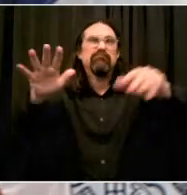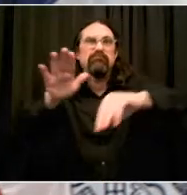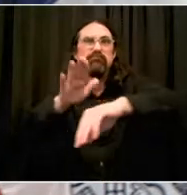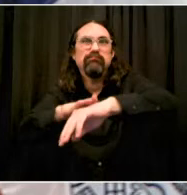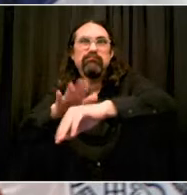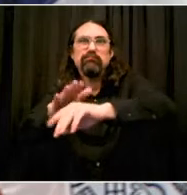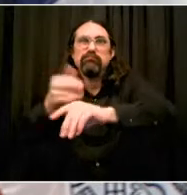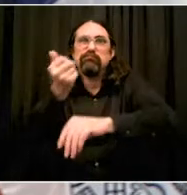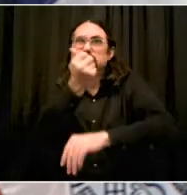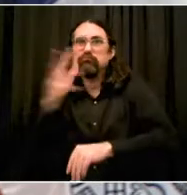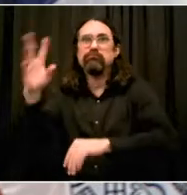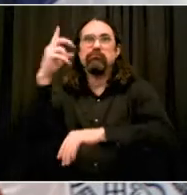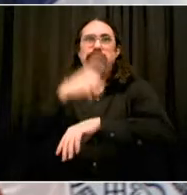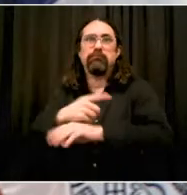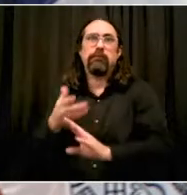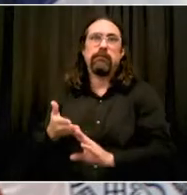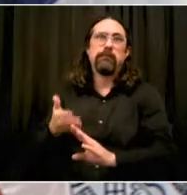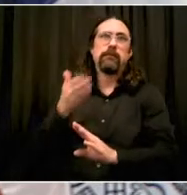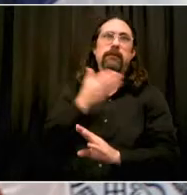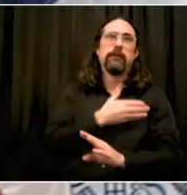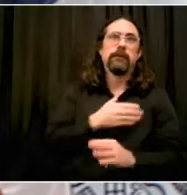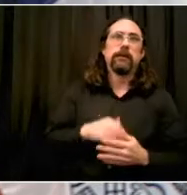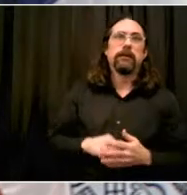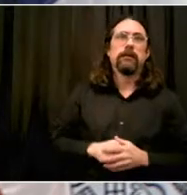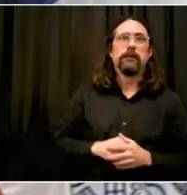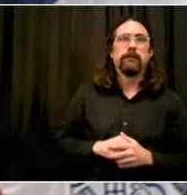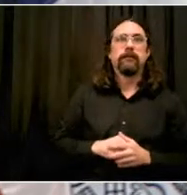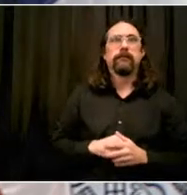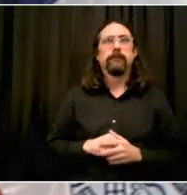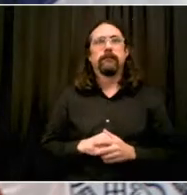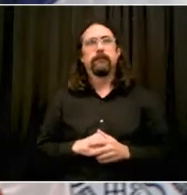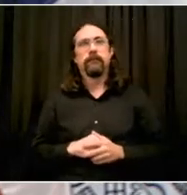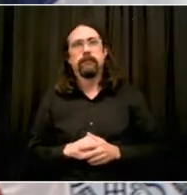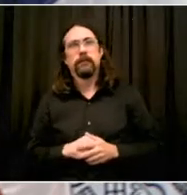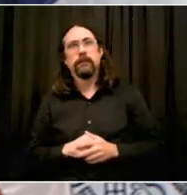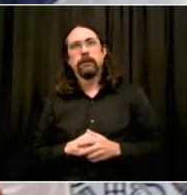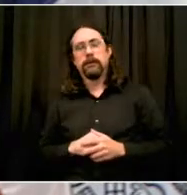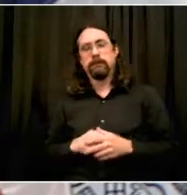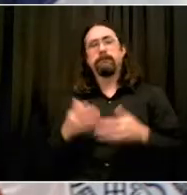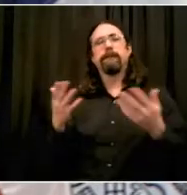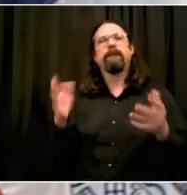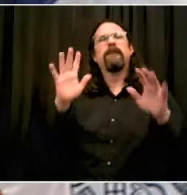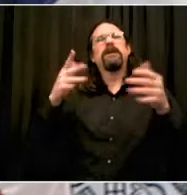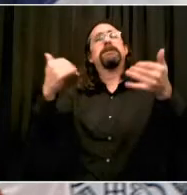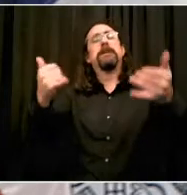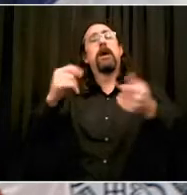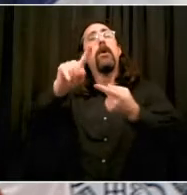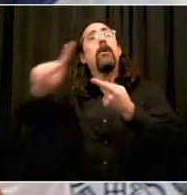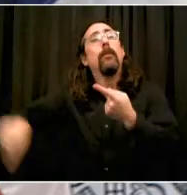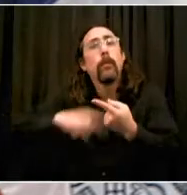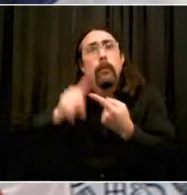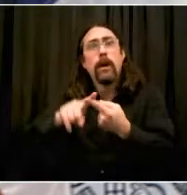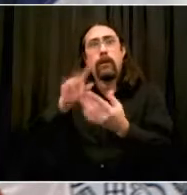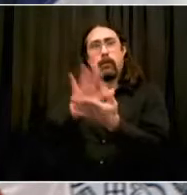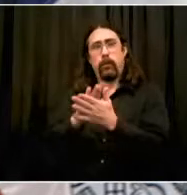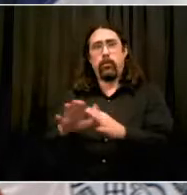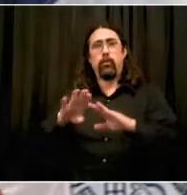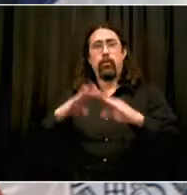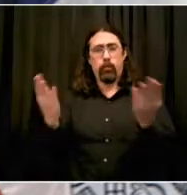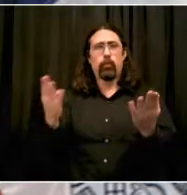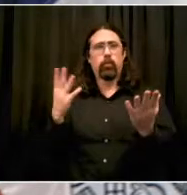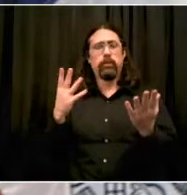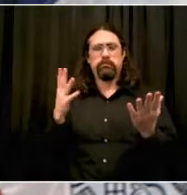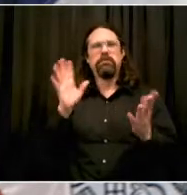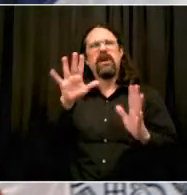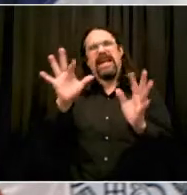we can finalize those standards and then what we'll have to do to meet those standards. That week after Thanksgiving is the